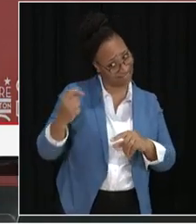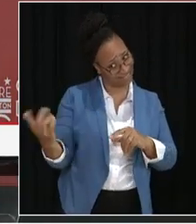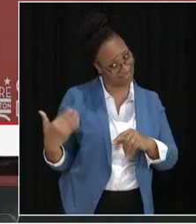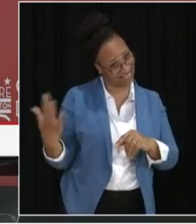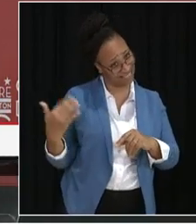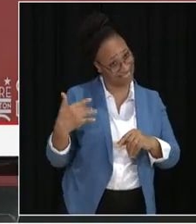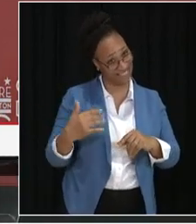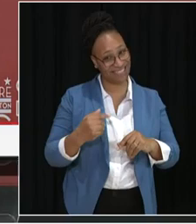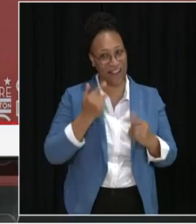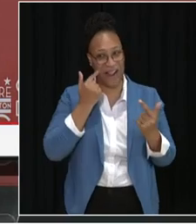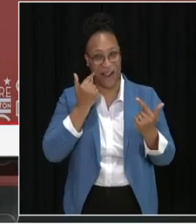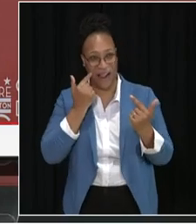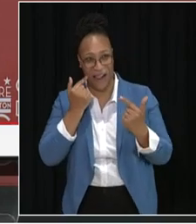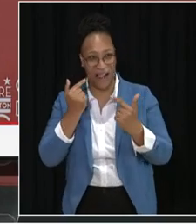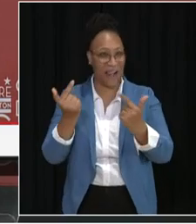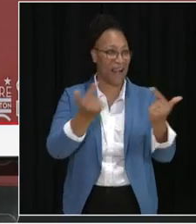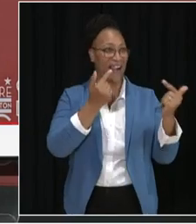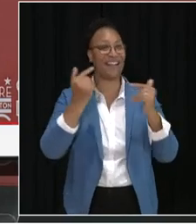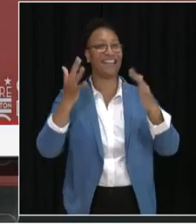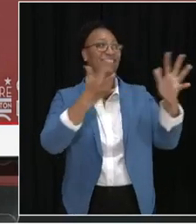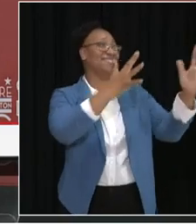them a big round of applause.